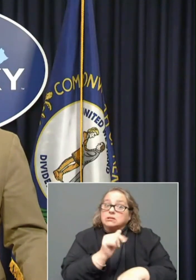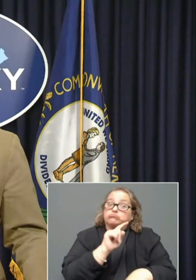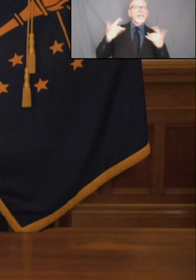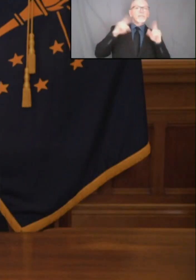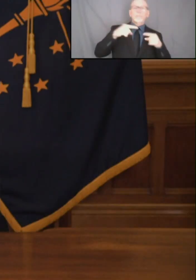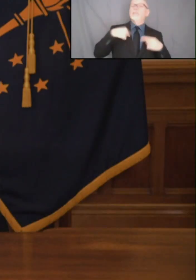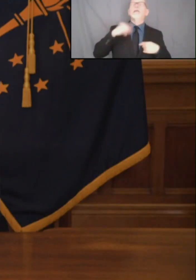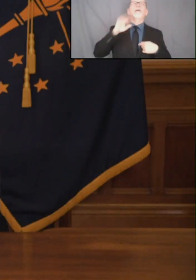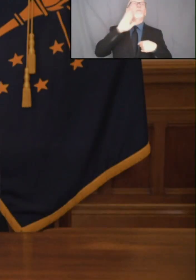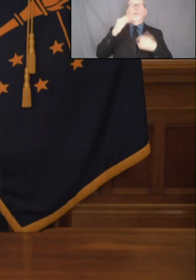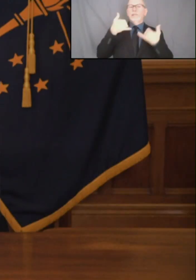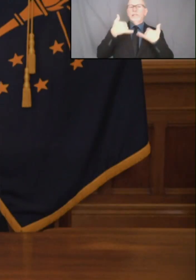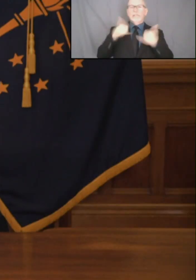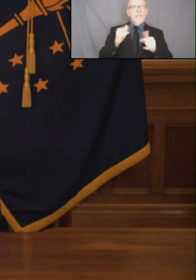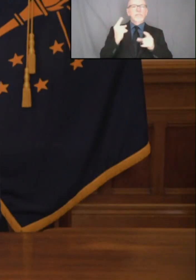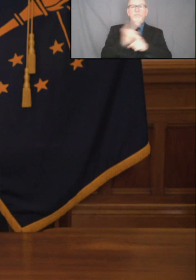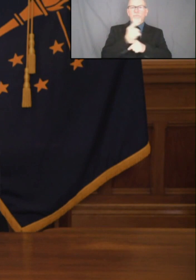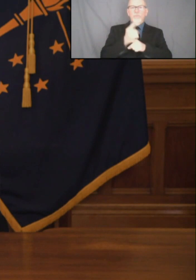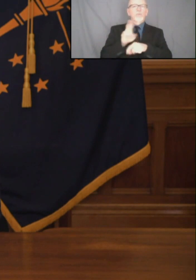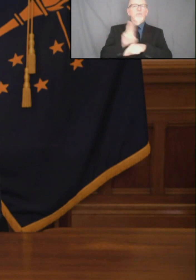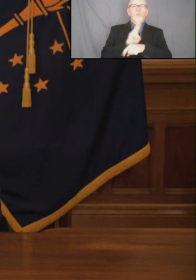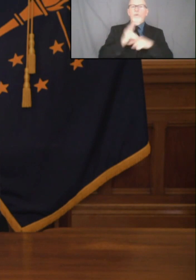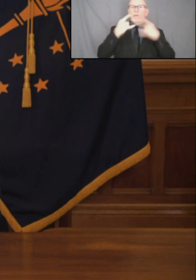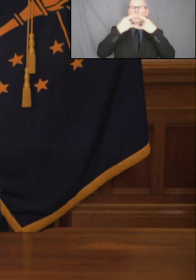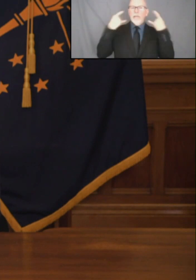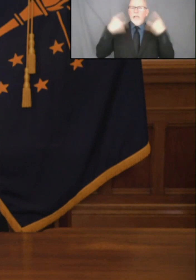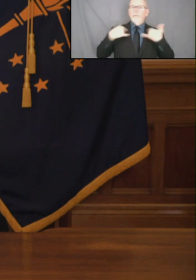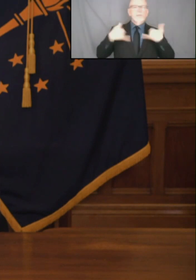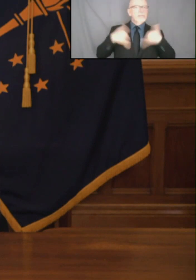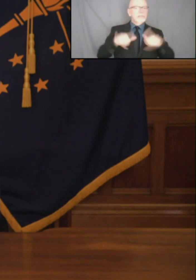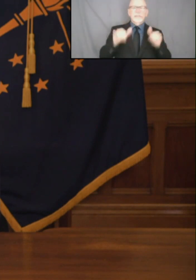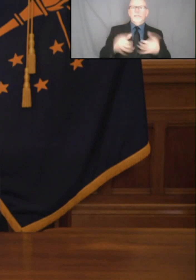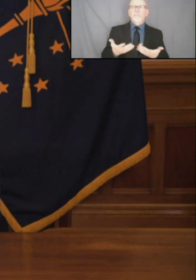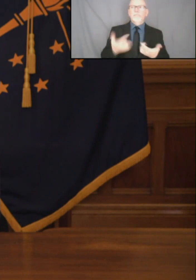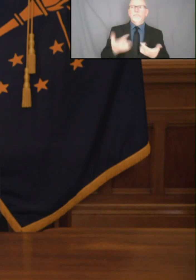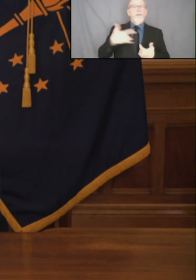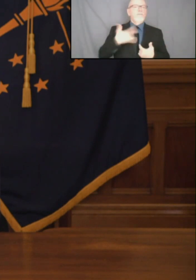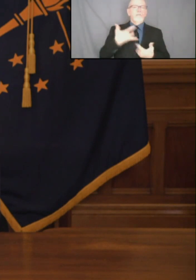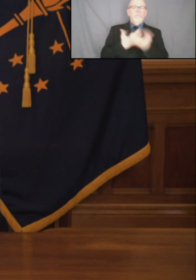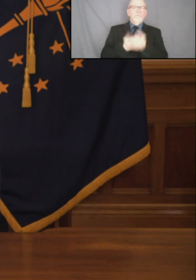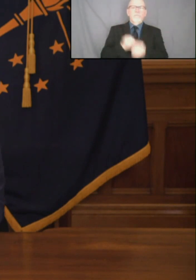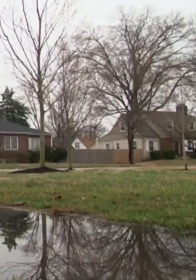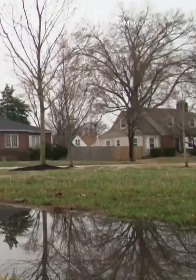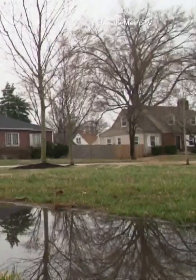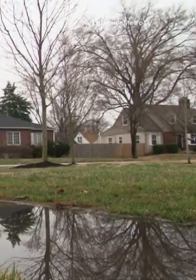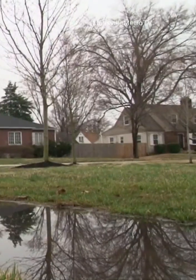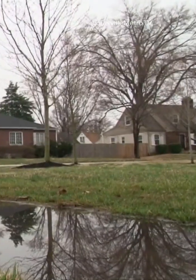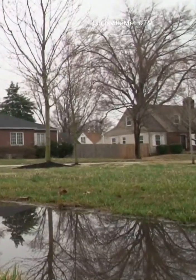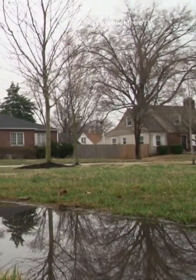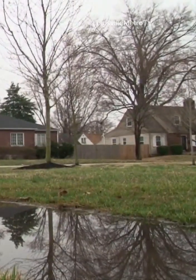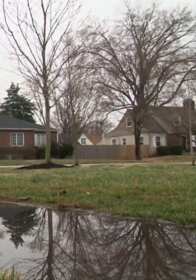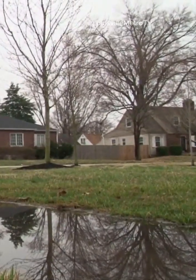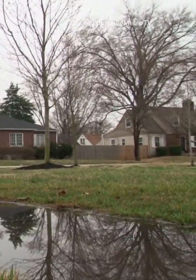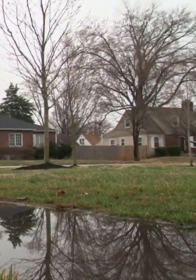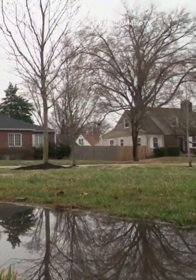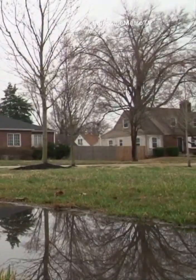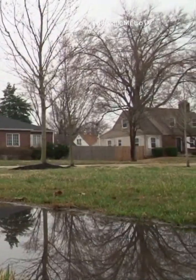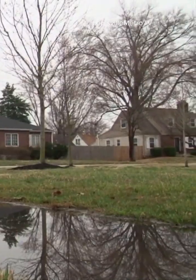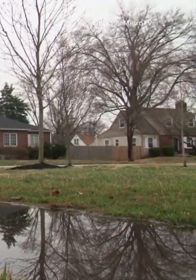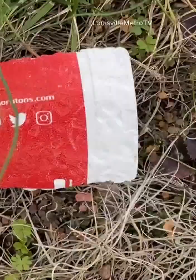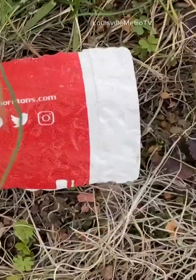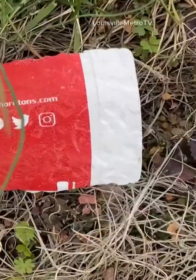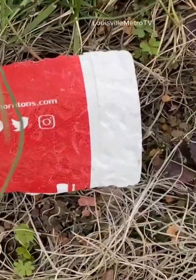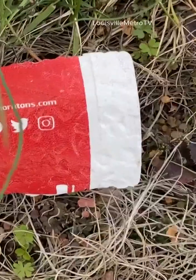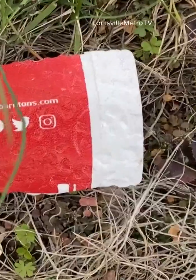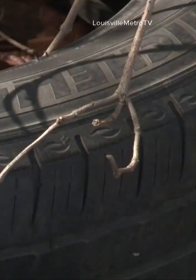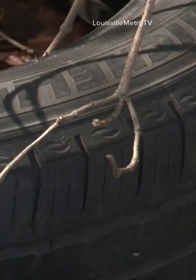You lift your ban. You've already announced your date. You didn't consult anybody, so why should he? Yes, Mr. Prophet. This is